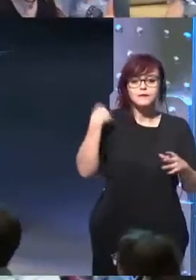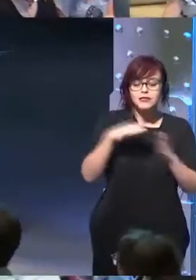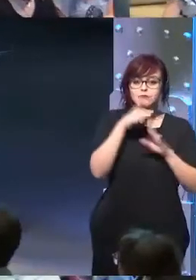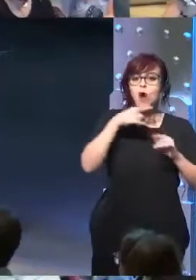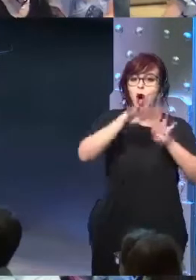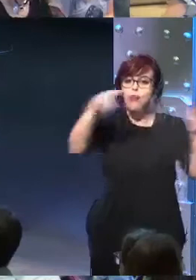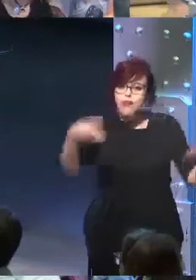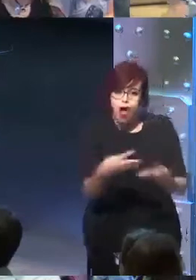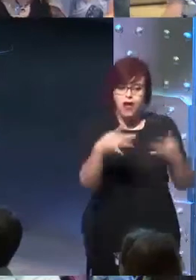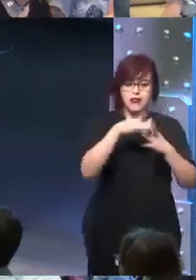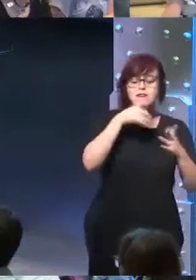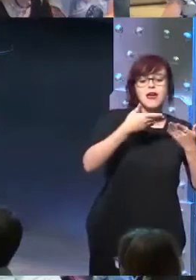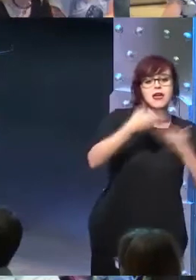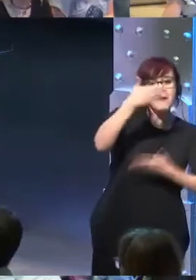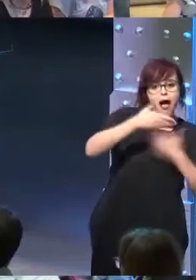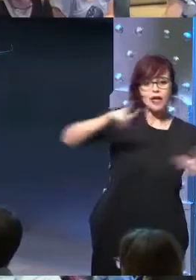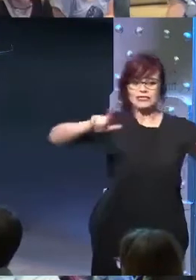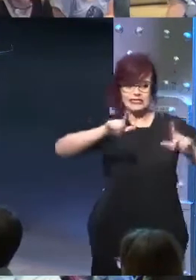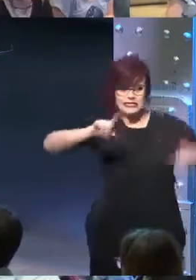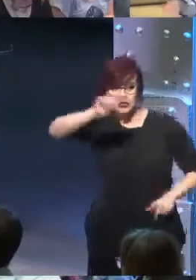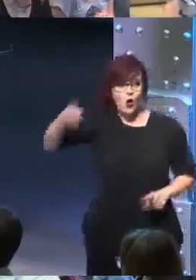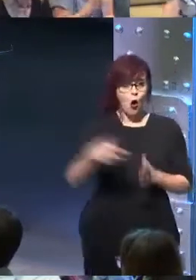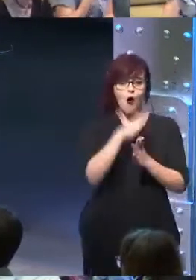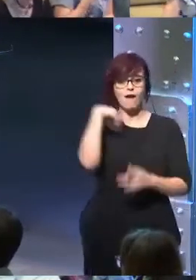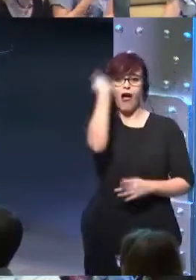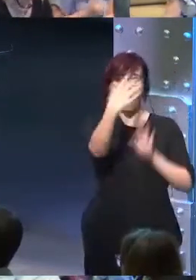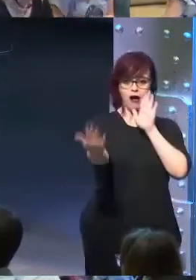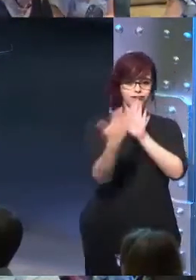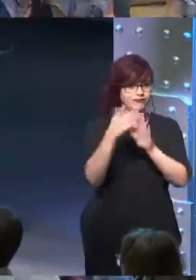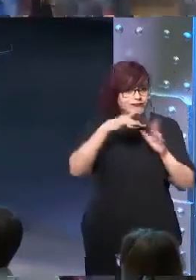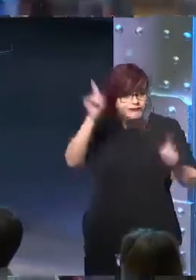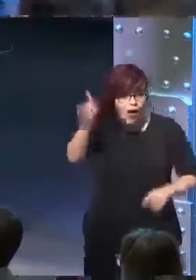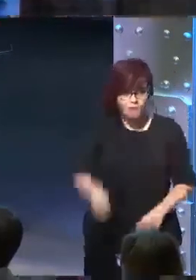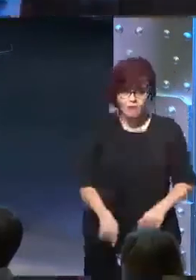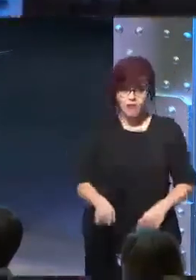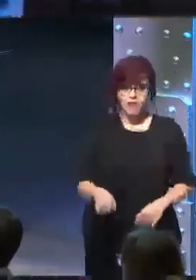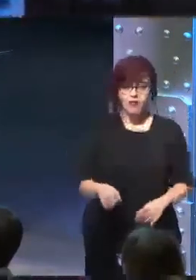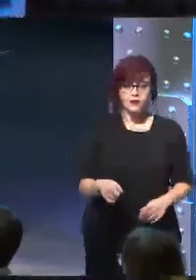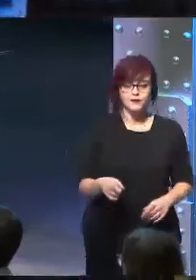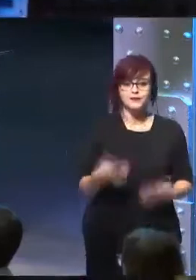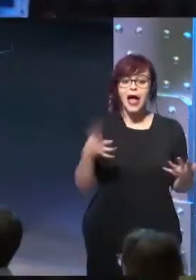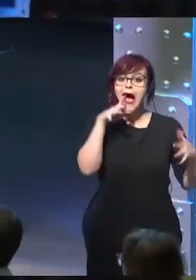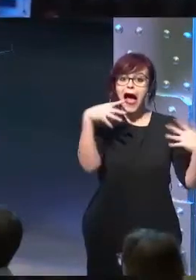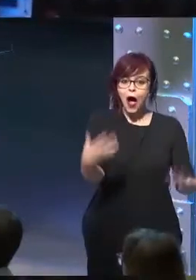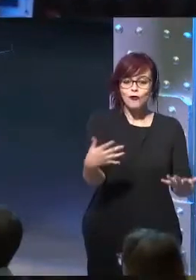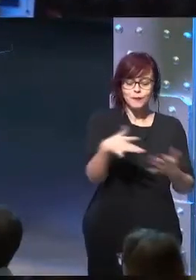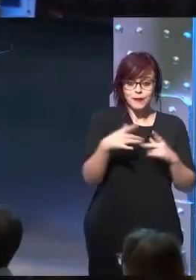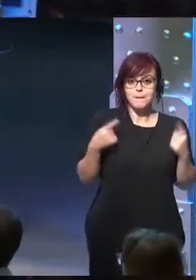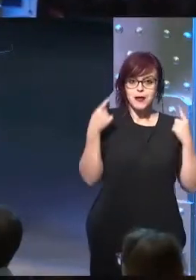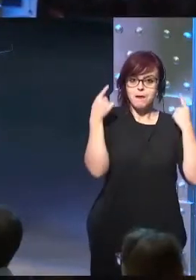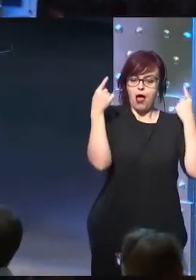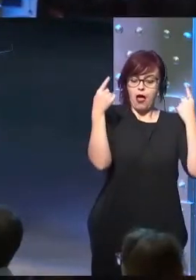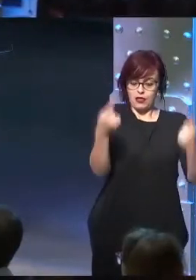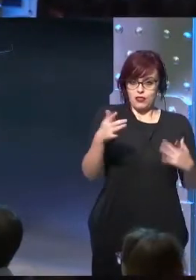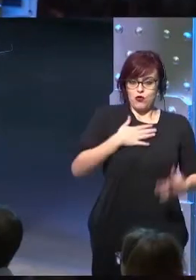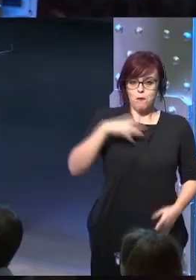face-to-face. Now, as Jaime suggested, I'm the first to acknowledge that it's a bit